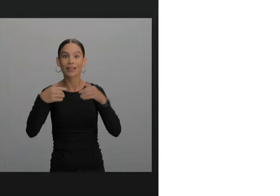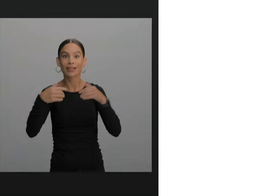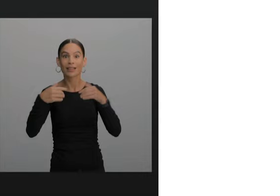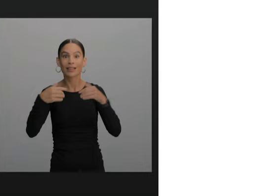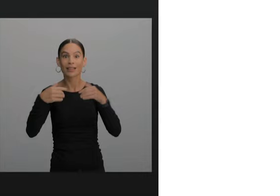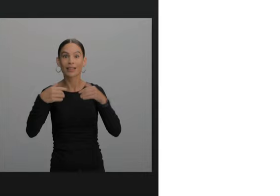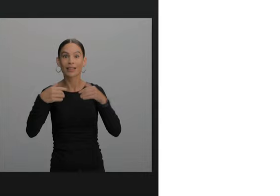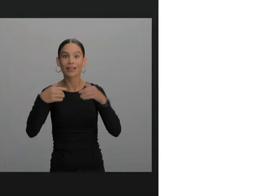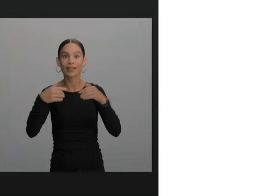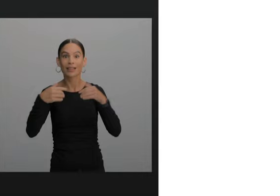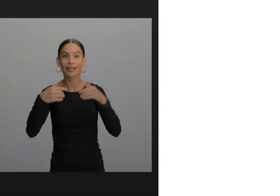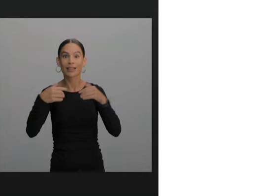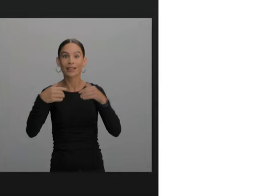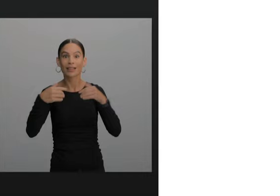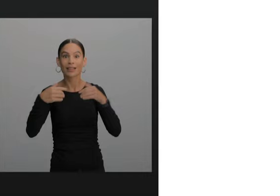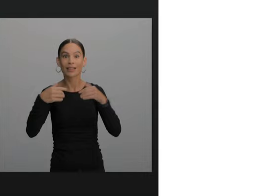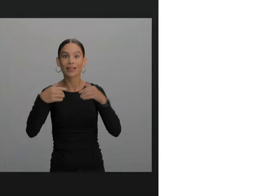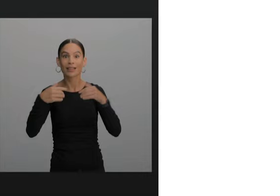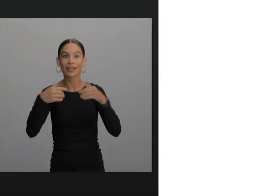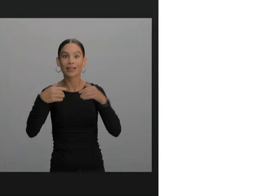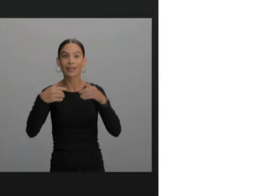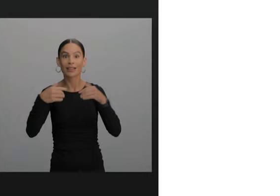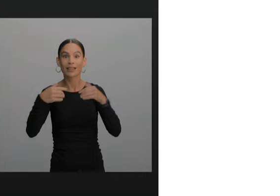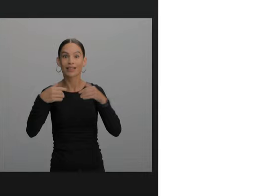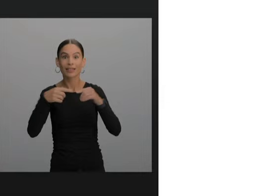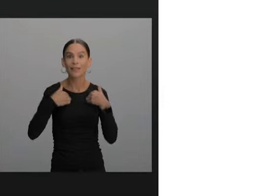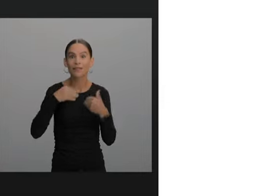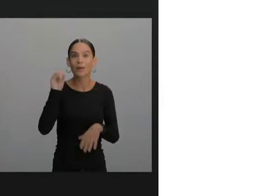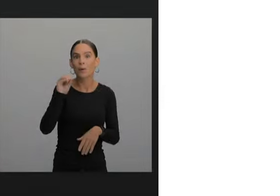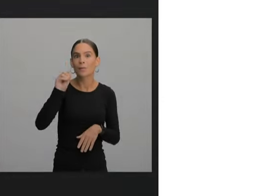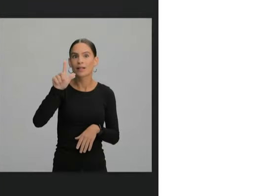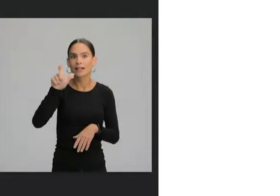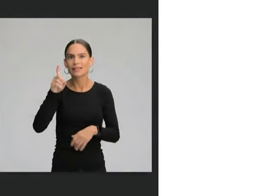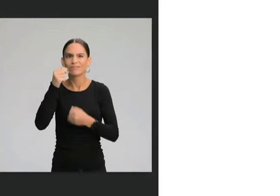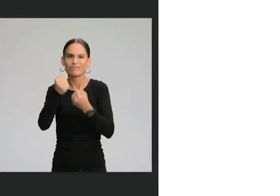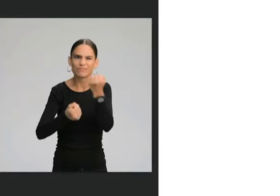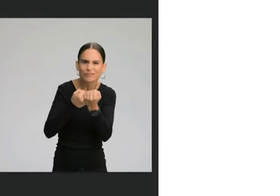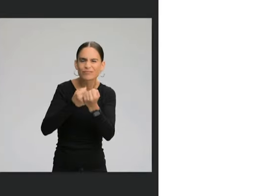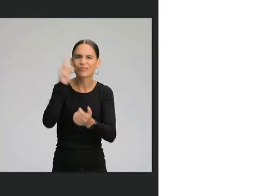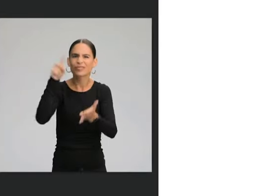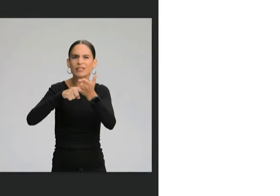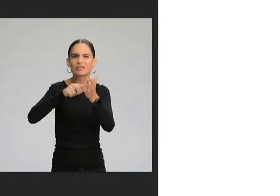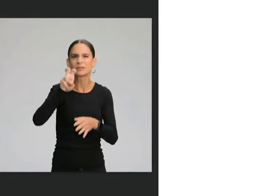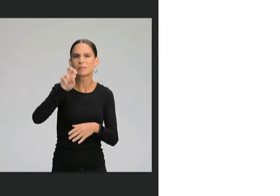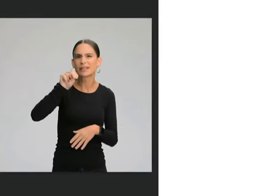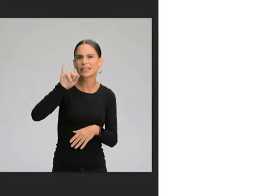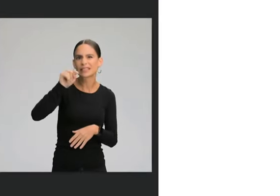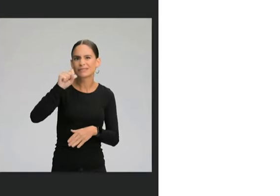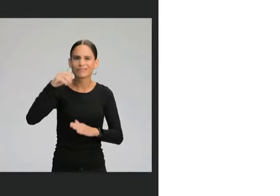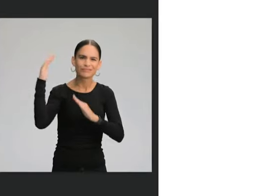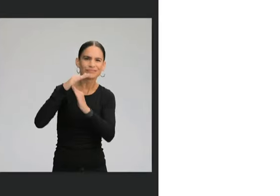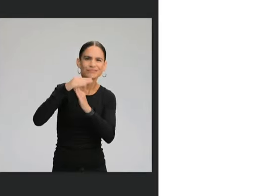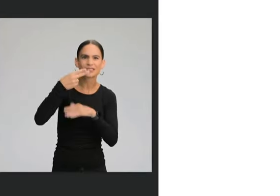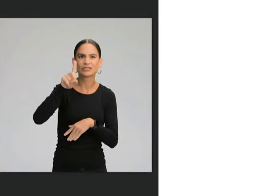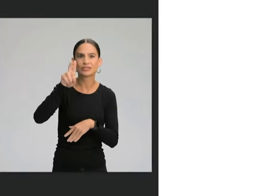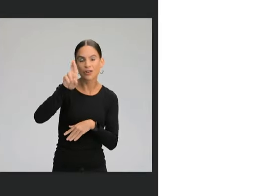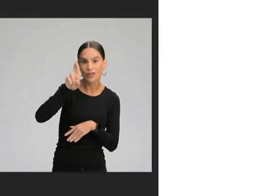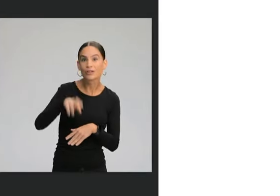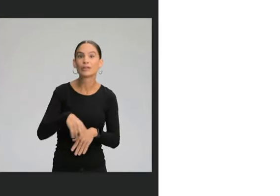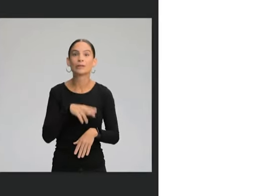or just work. Like, if you want to be able to text somebody and see what your phone says, helpful. Peak HDR brightness, 2 million to 1 contrast